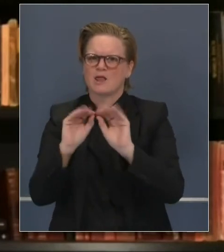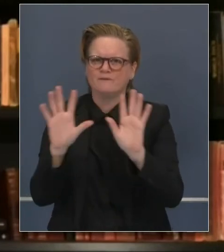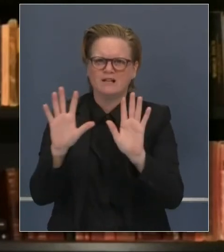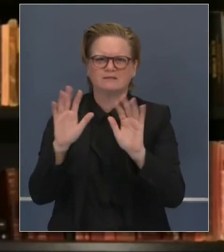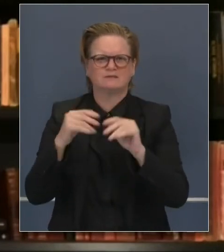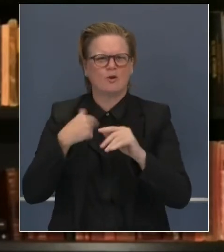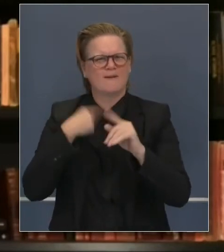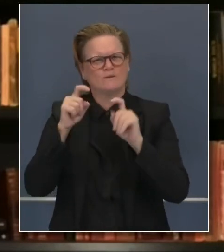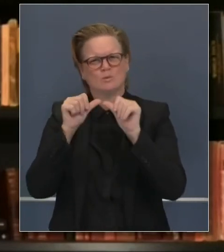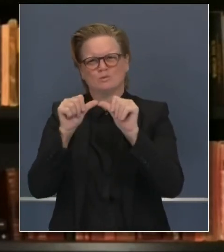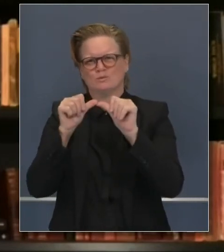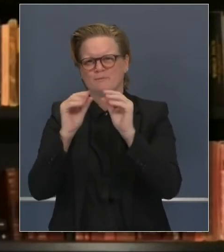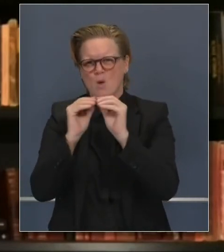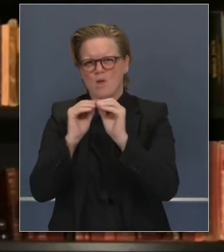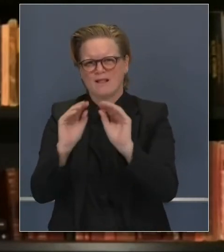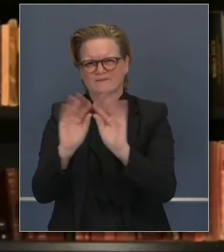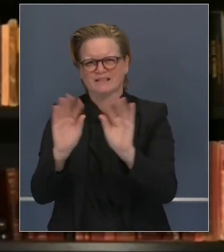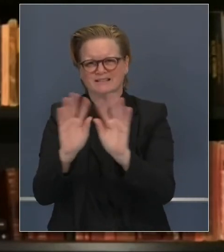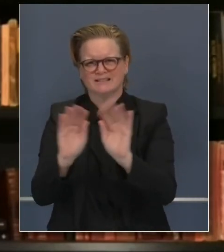Ana Ibarra, CalMatters.